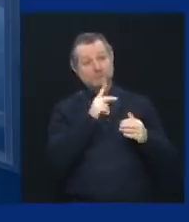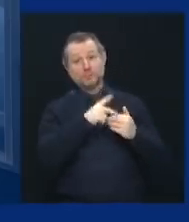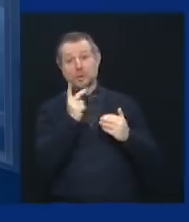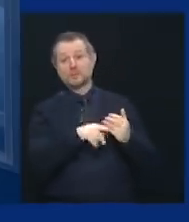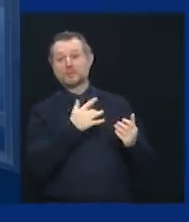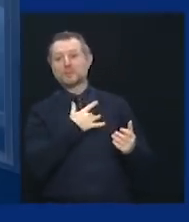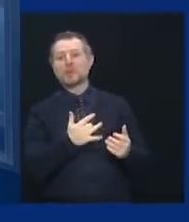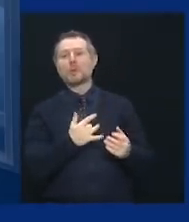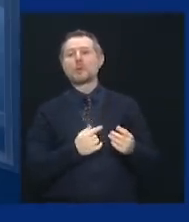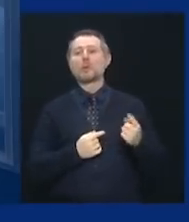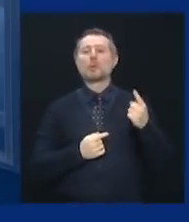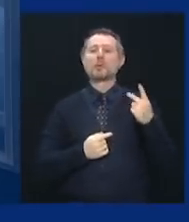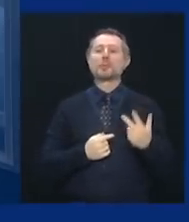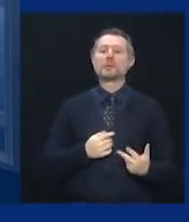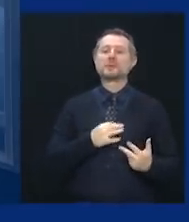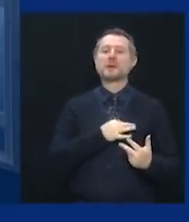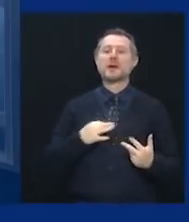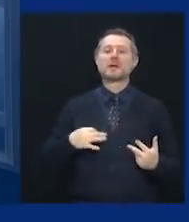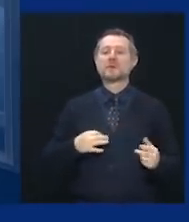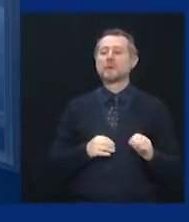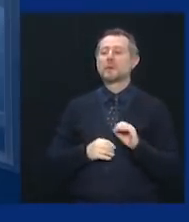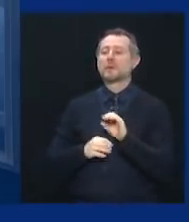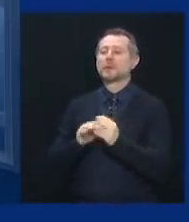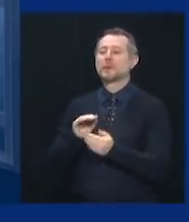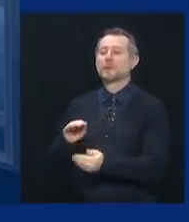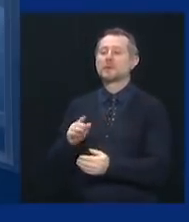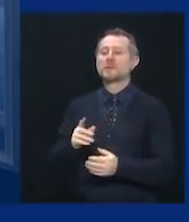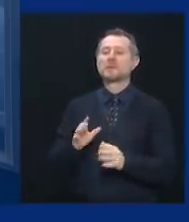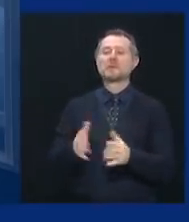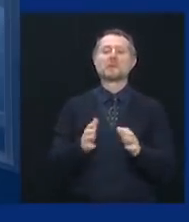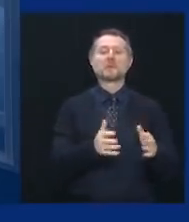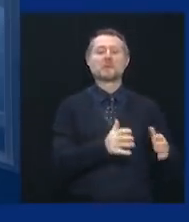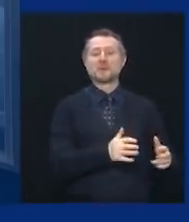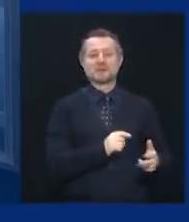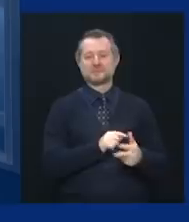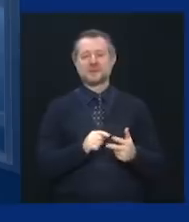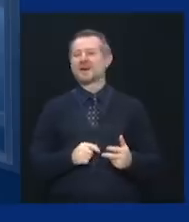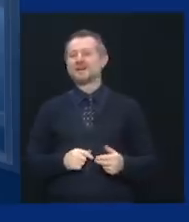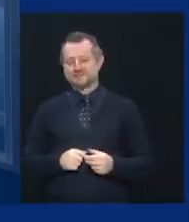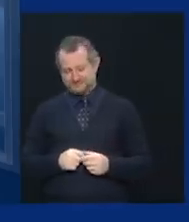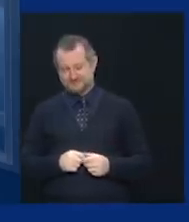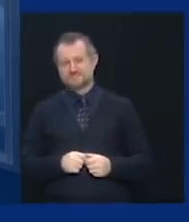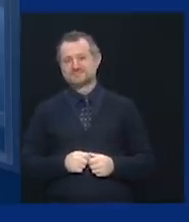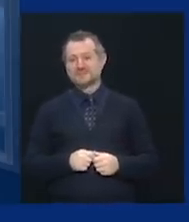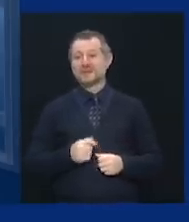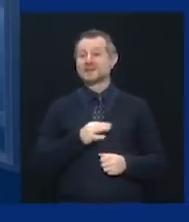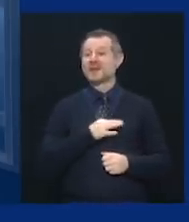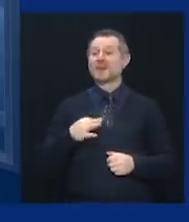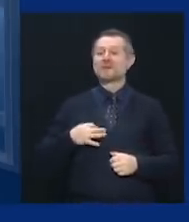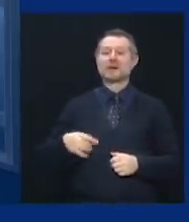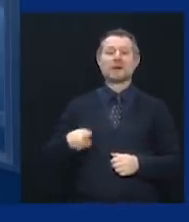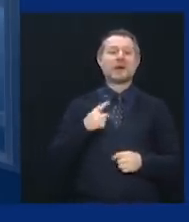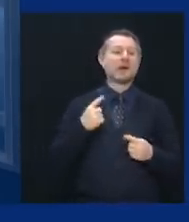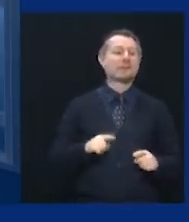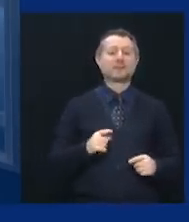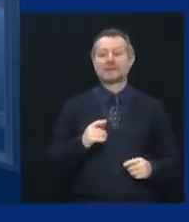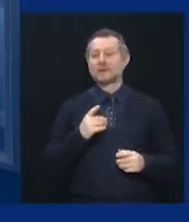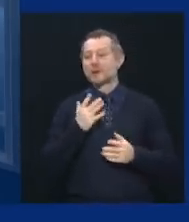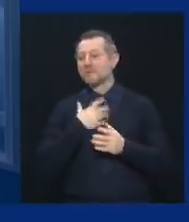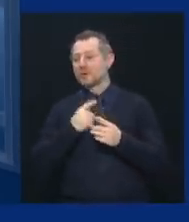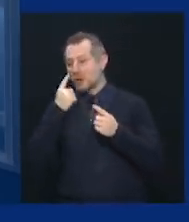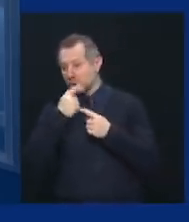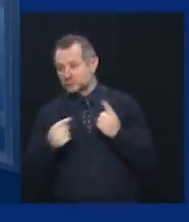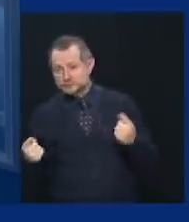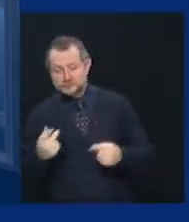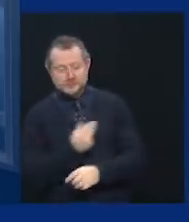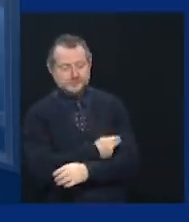the staff in three tranches, just in case any staff member has an allergic reaction or something